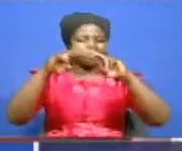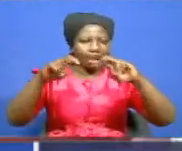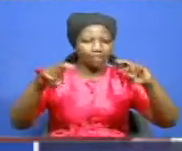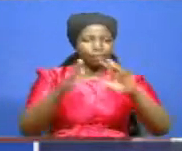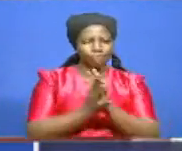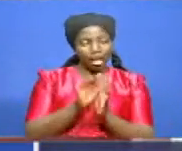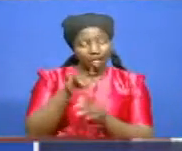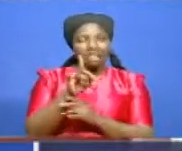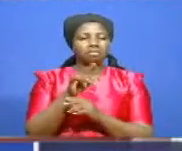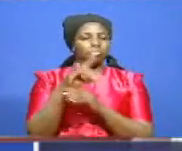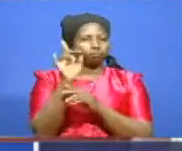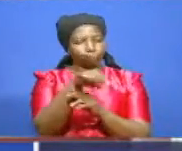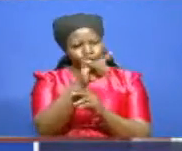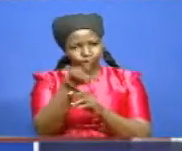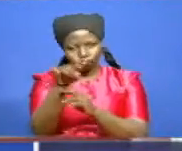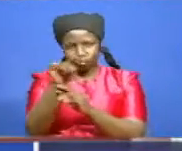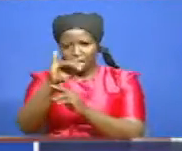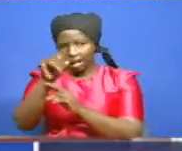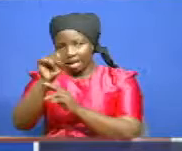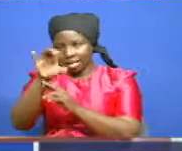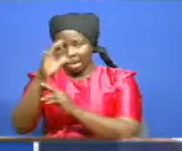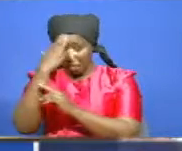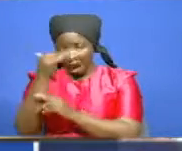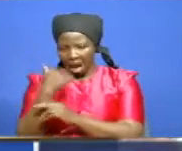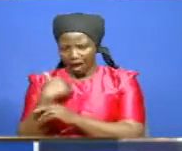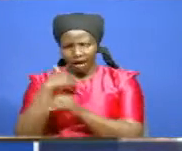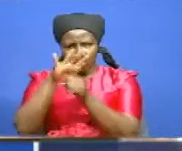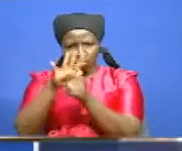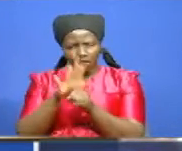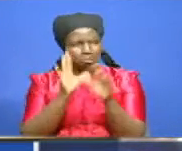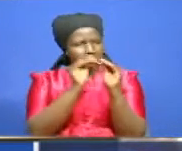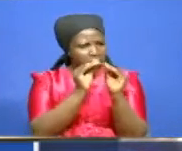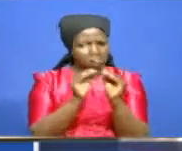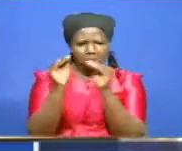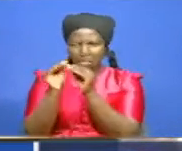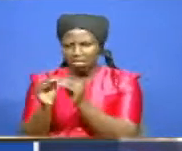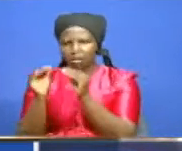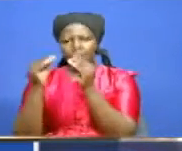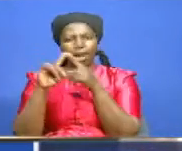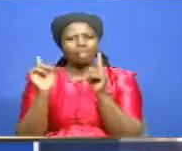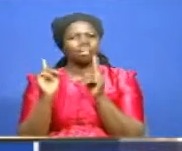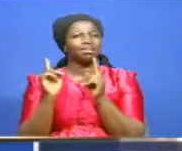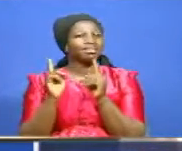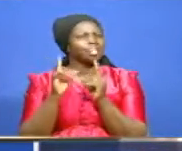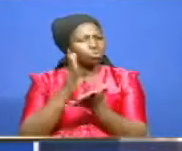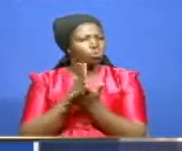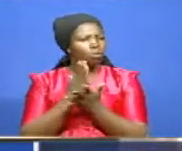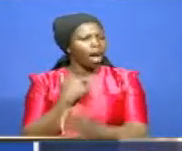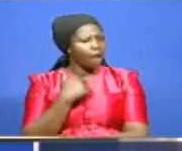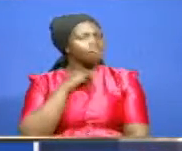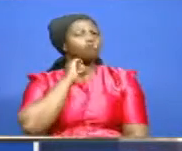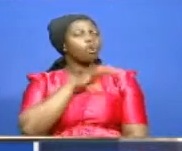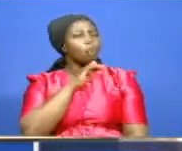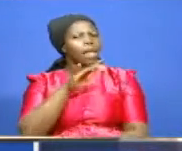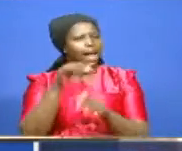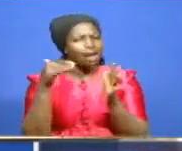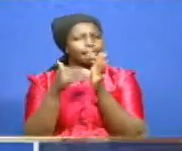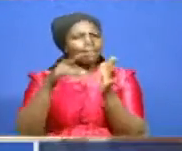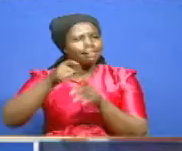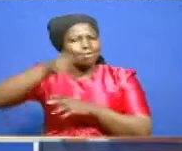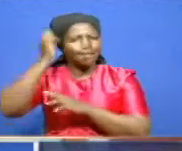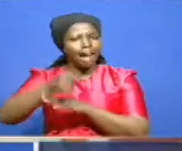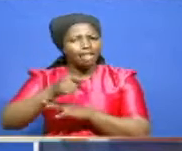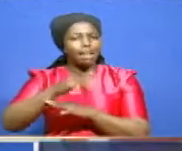Murgor faulted the Judicial Service Commission for having too many sittings and lethargy in adjudicating complaints against judges and